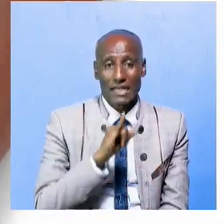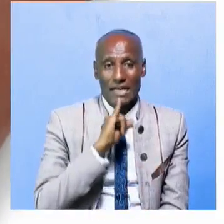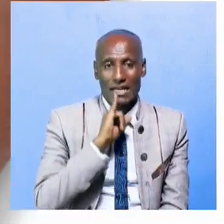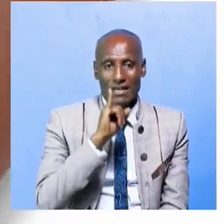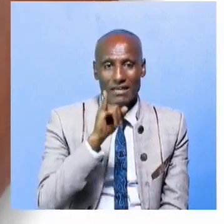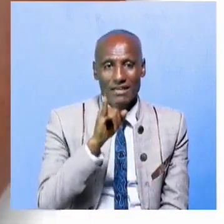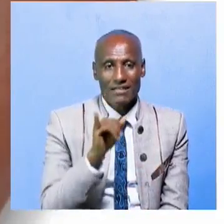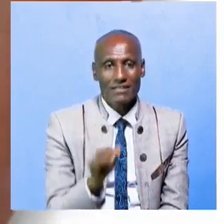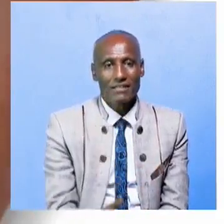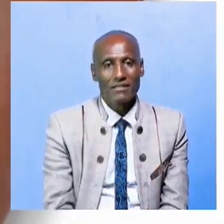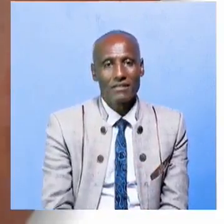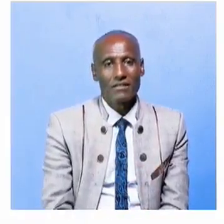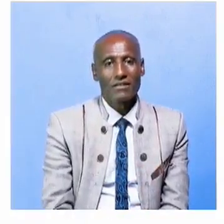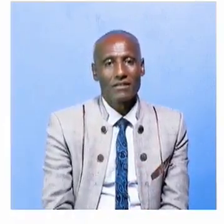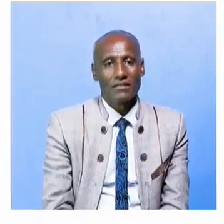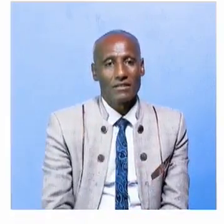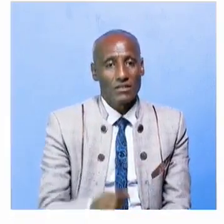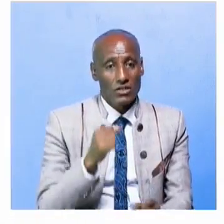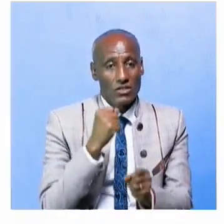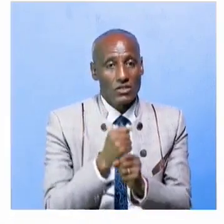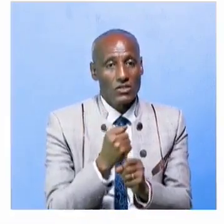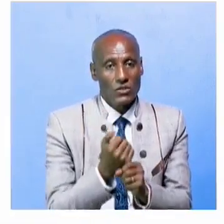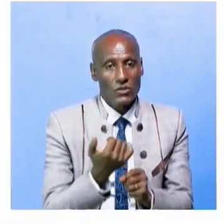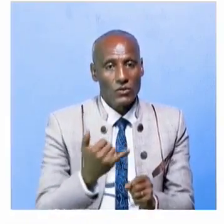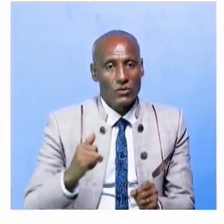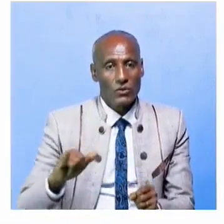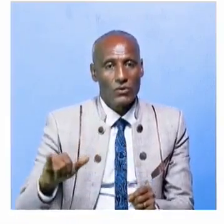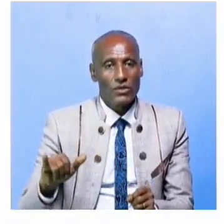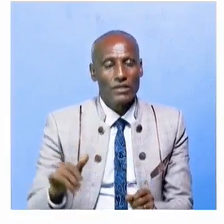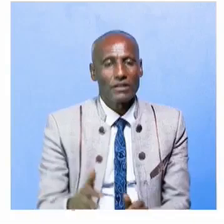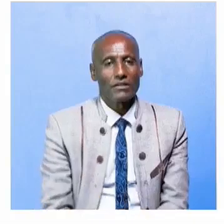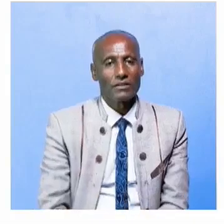is doing